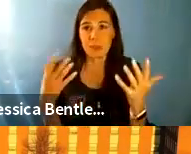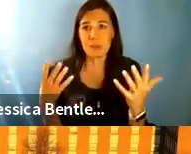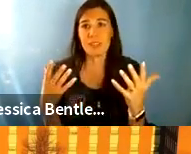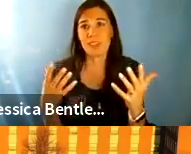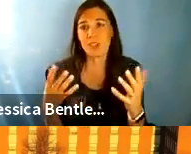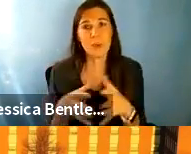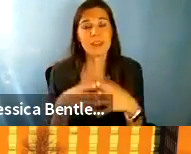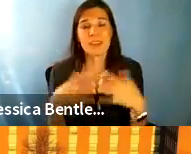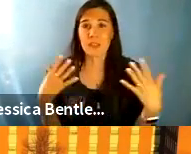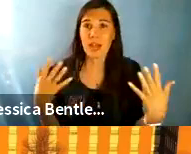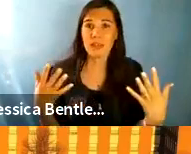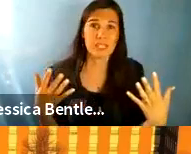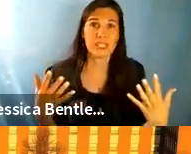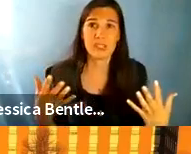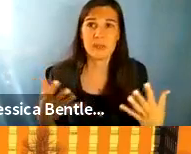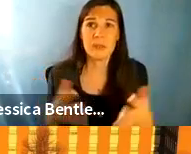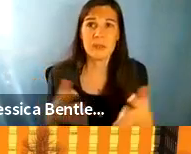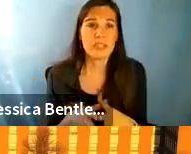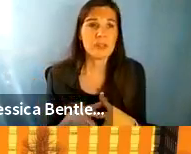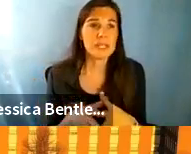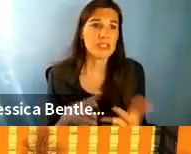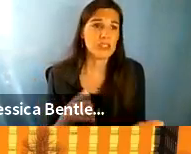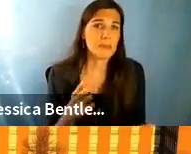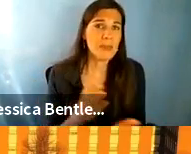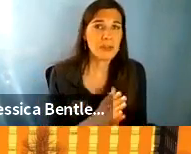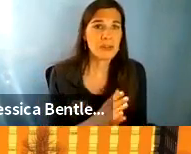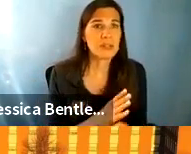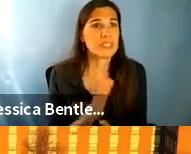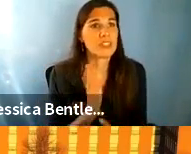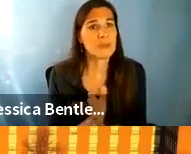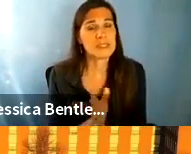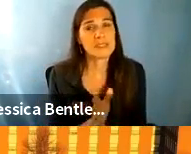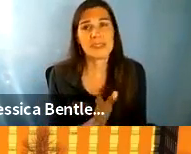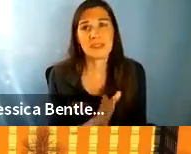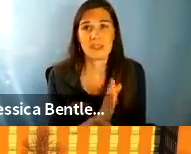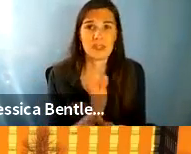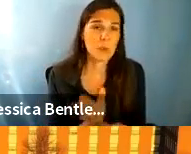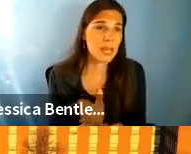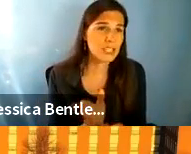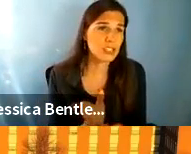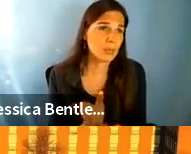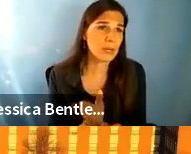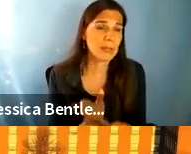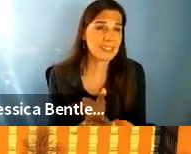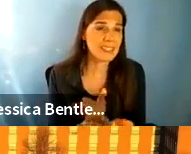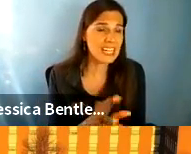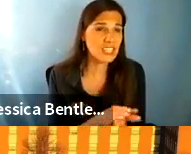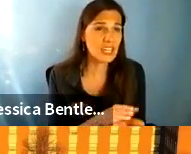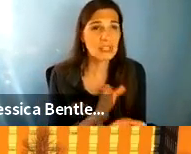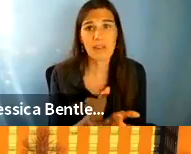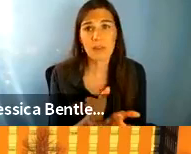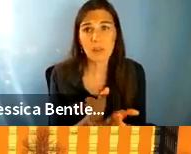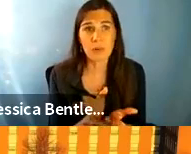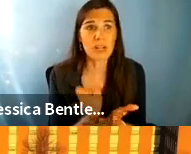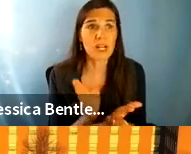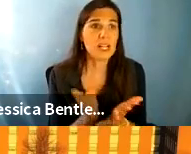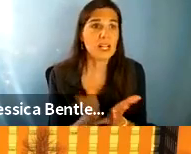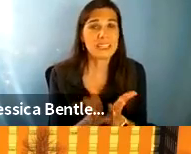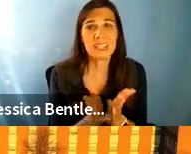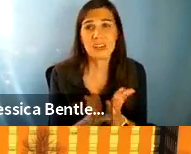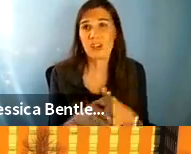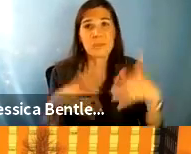In community interpreting, there's a lot you can do. You can do medical, you can do business, you can do vocational rehabilitation, government